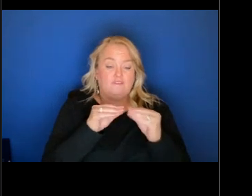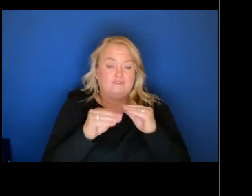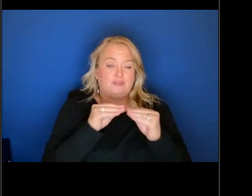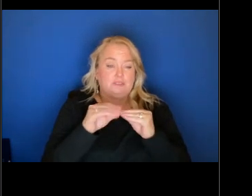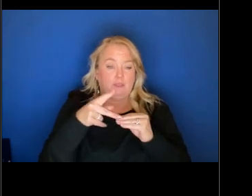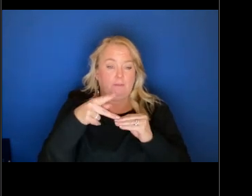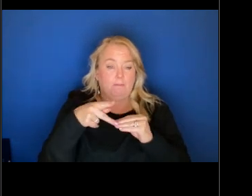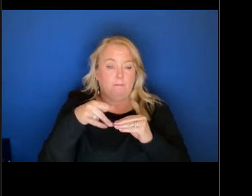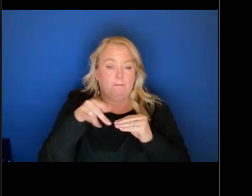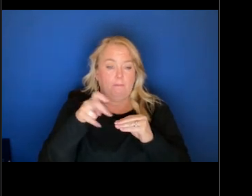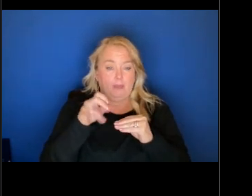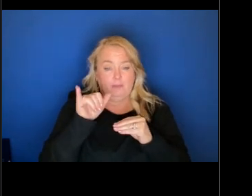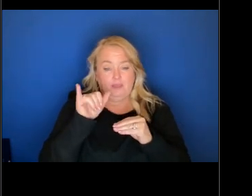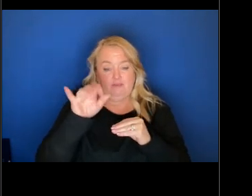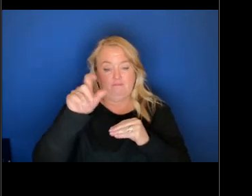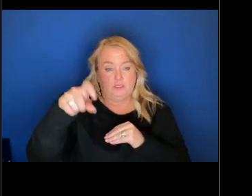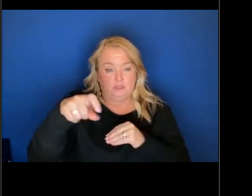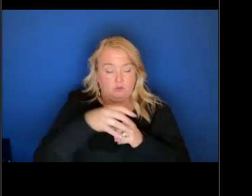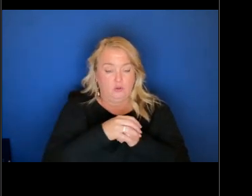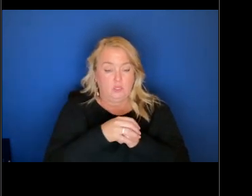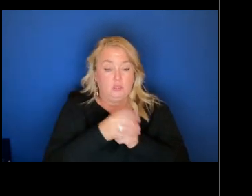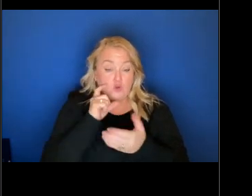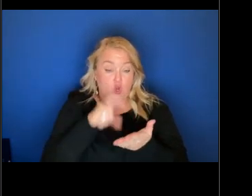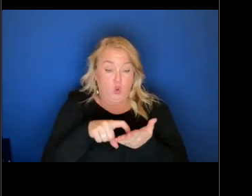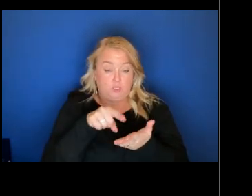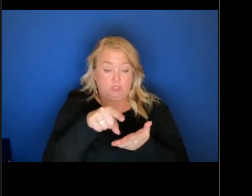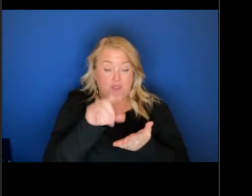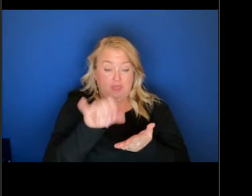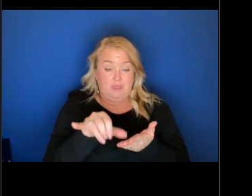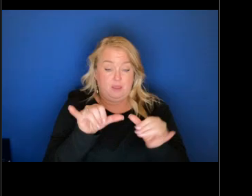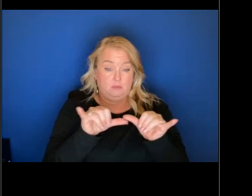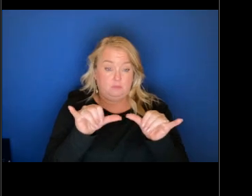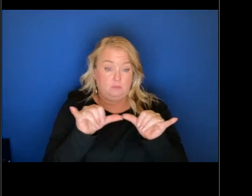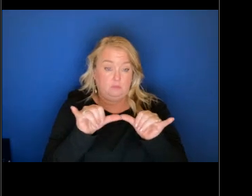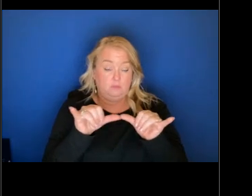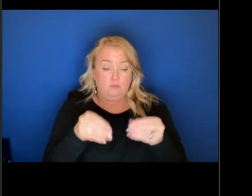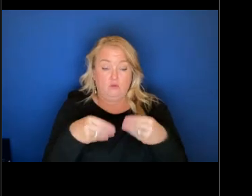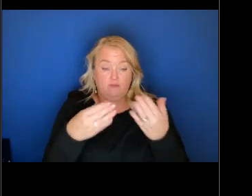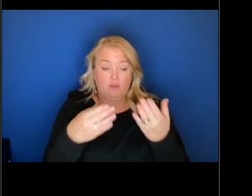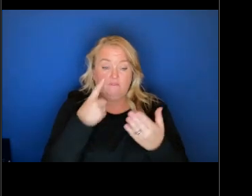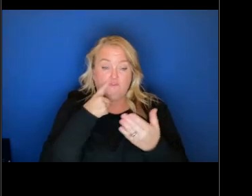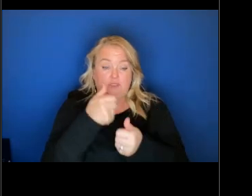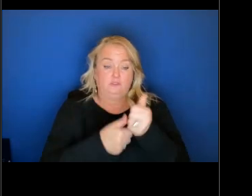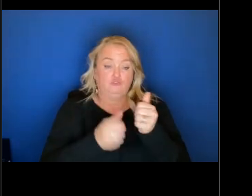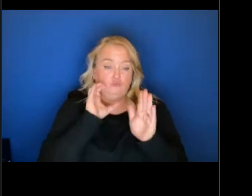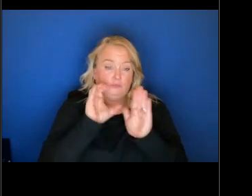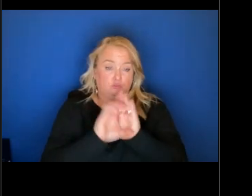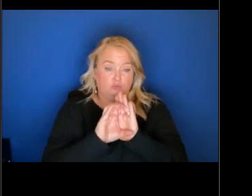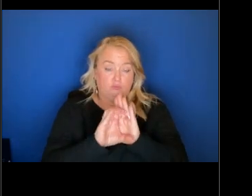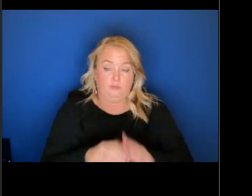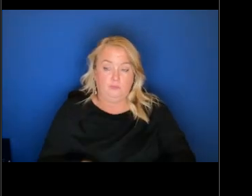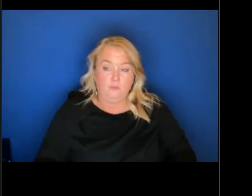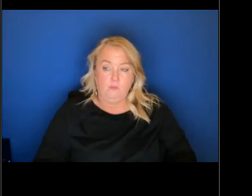easily. Notice the compliant knee spaces provided for each example.